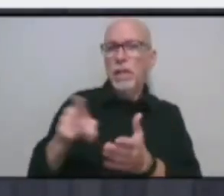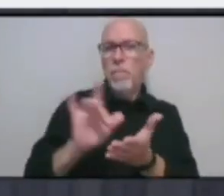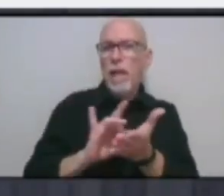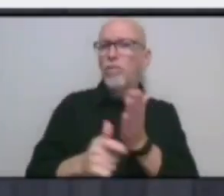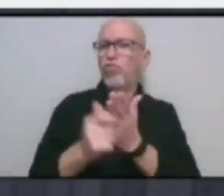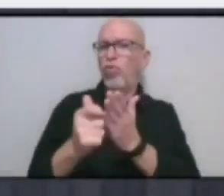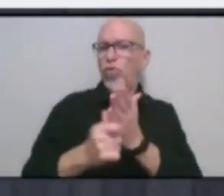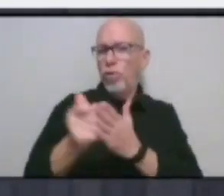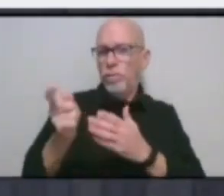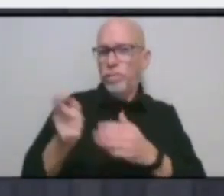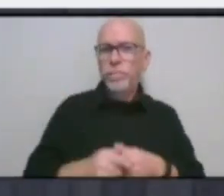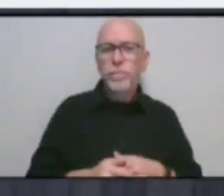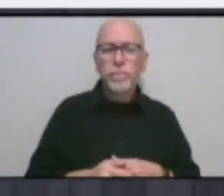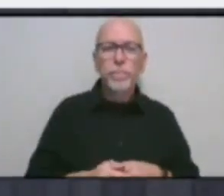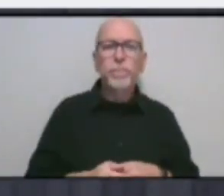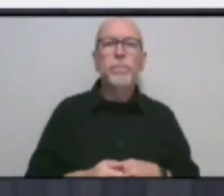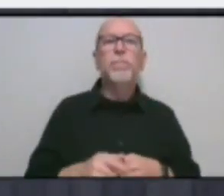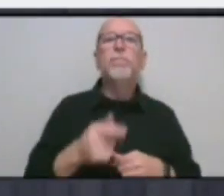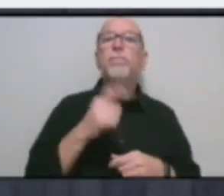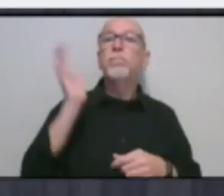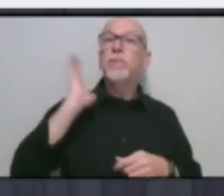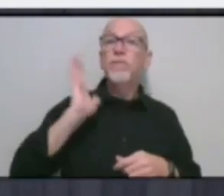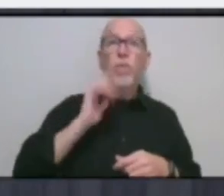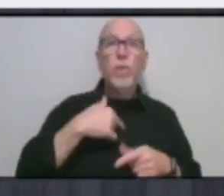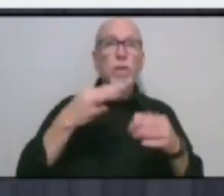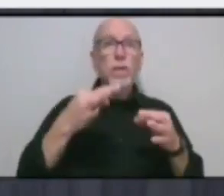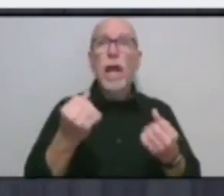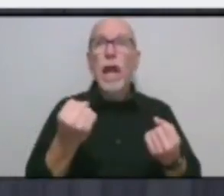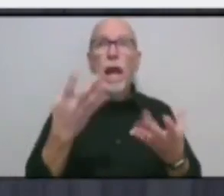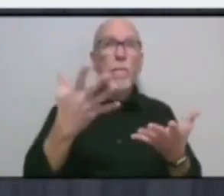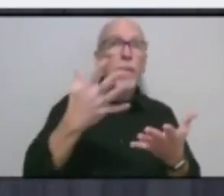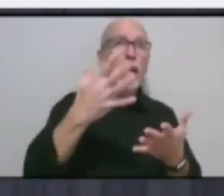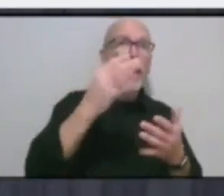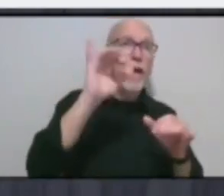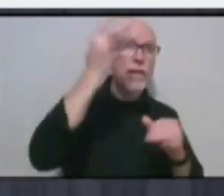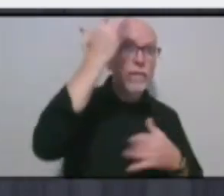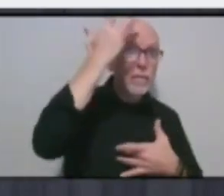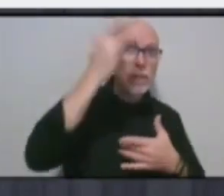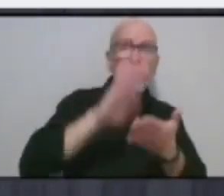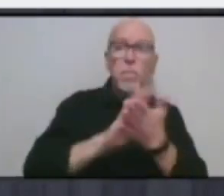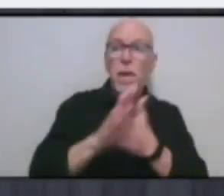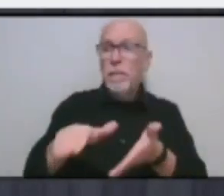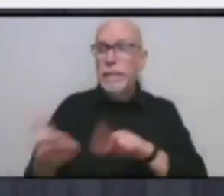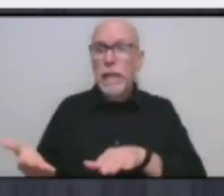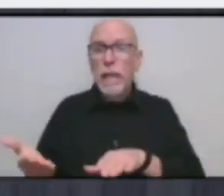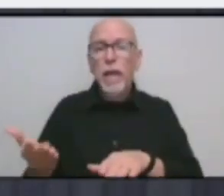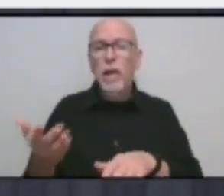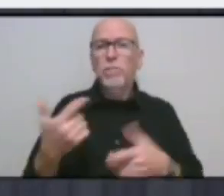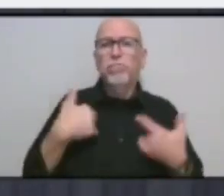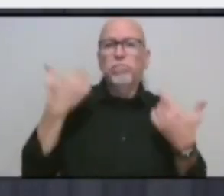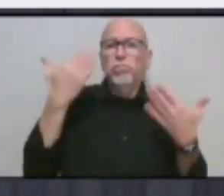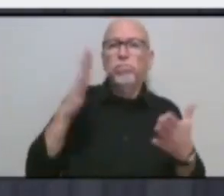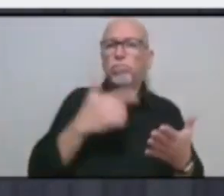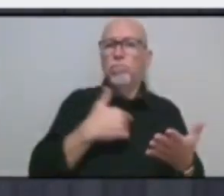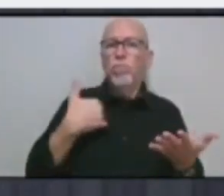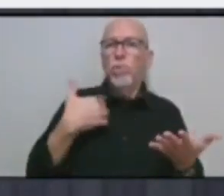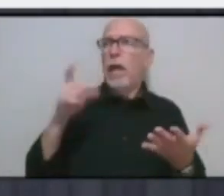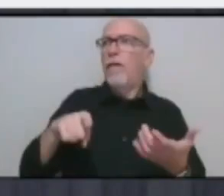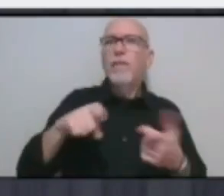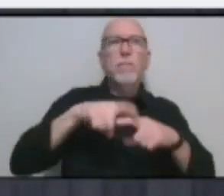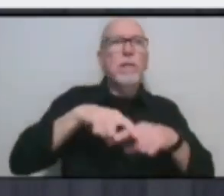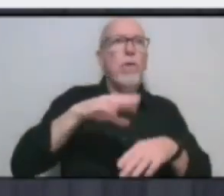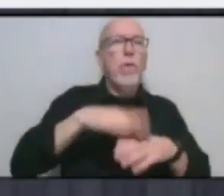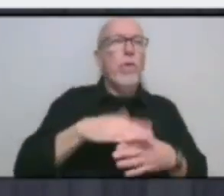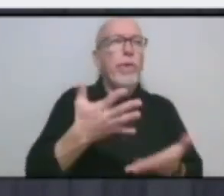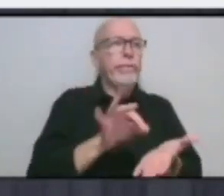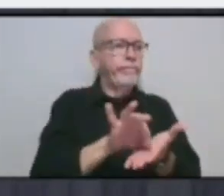Previously, determining the number of infections that resulted in death was elusive. Everyone had to rely on less reliable case counts